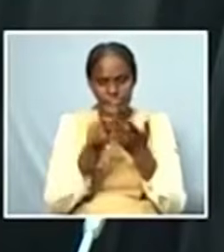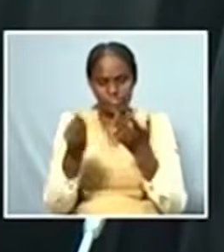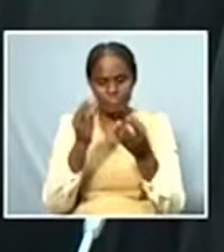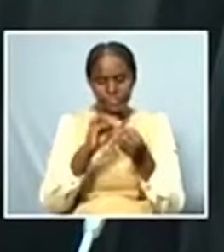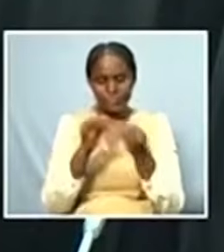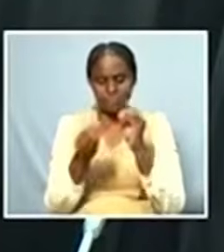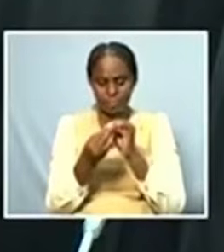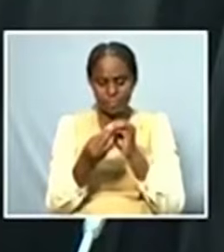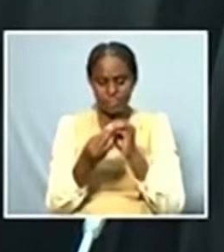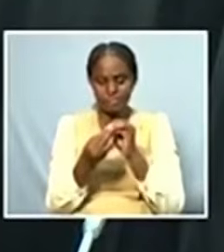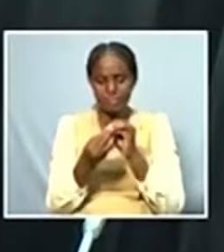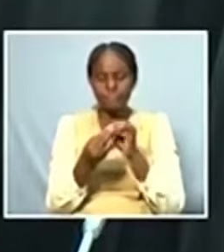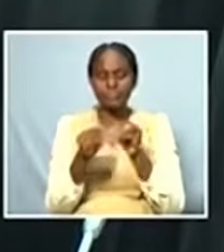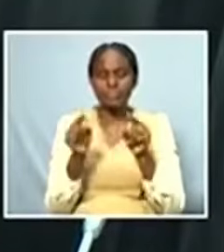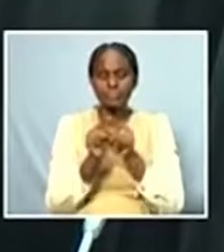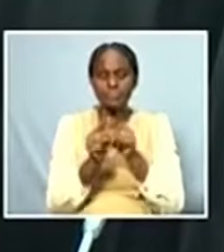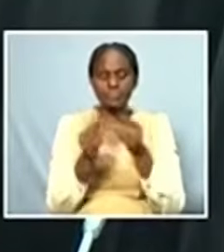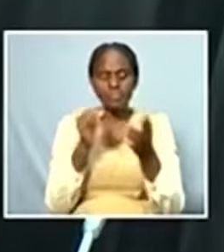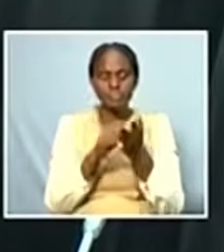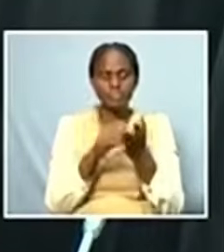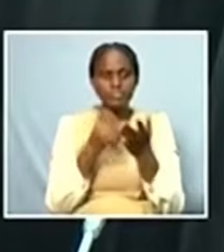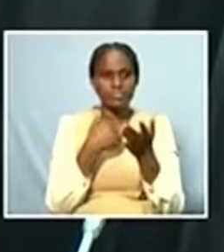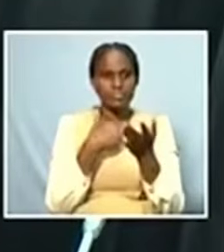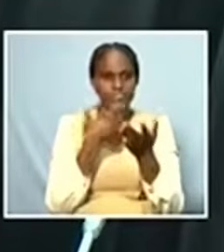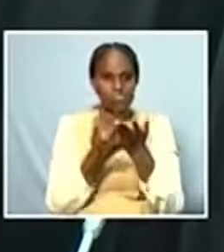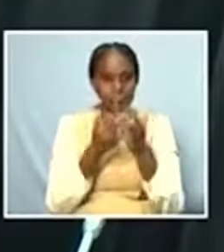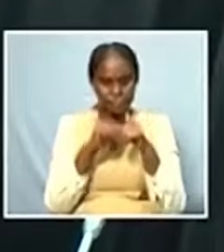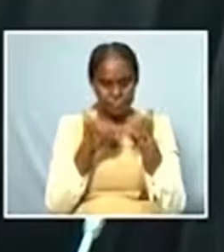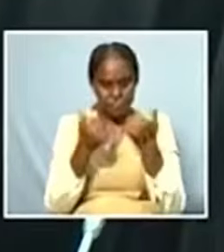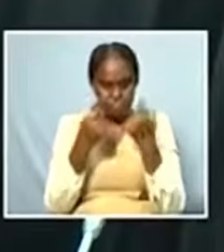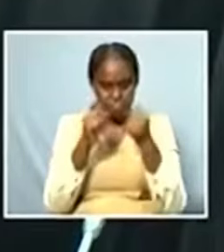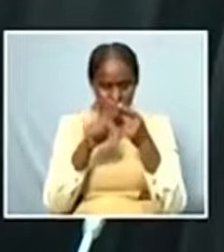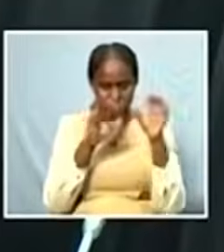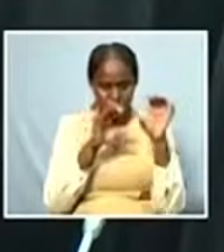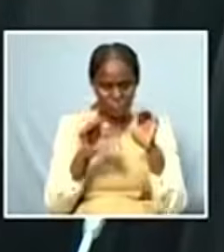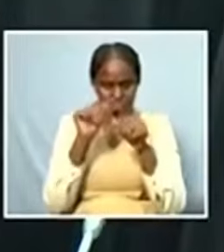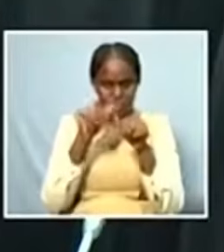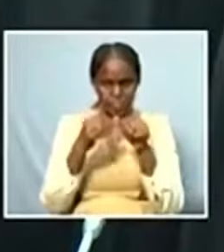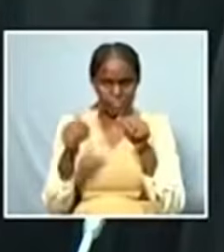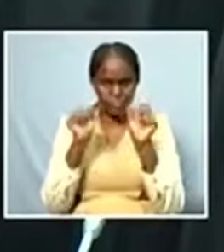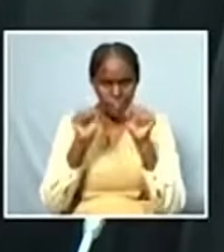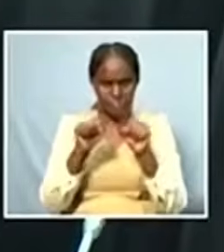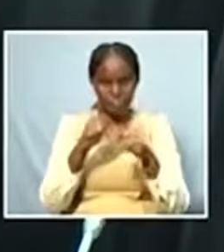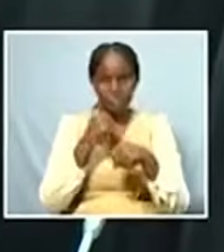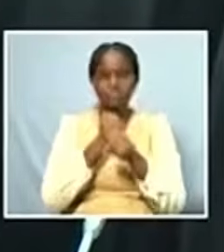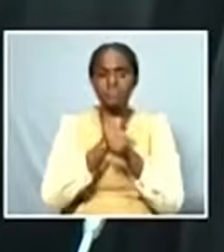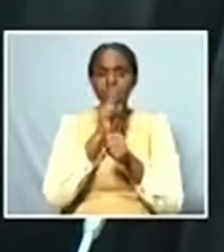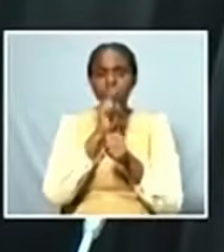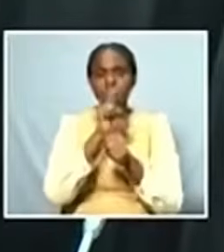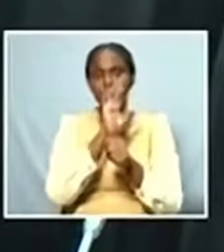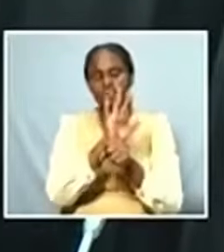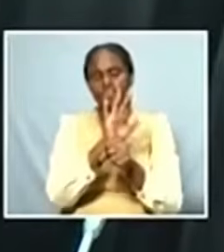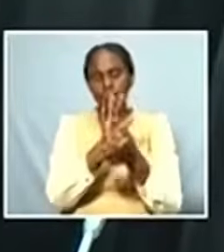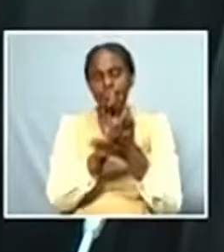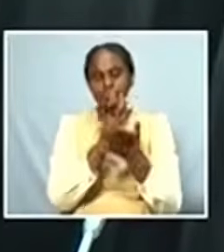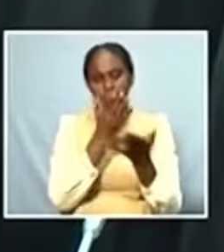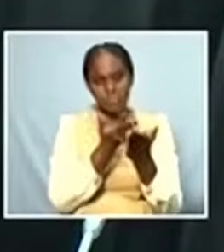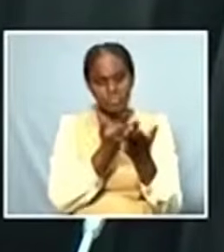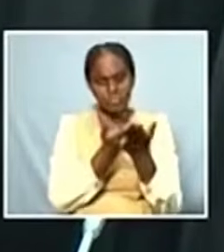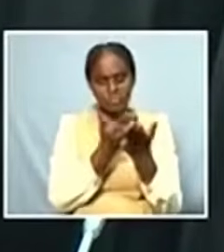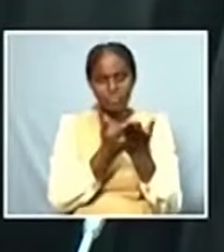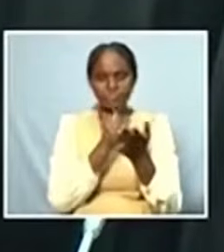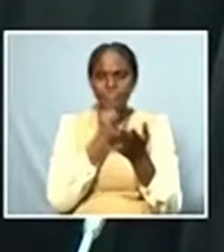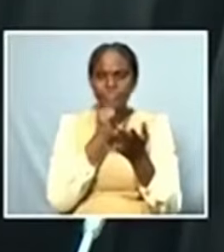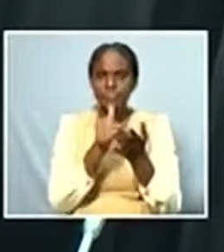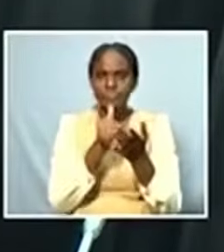rate, and we are trying to do everything possible to ensure that this